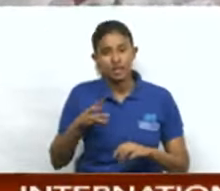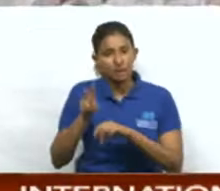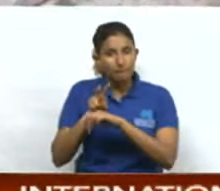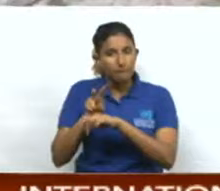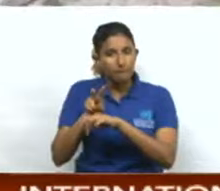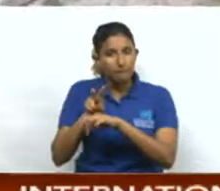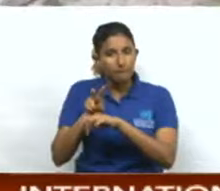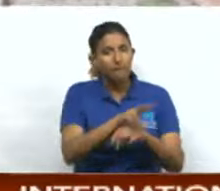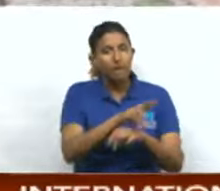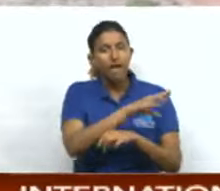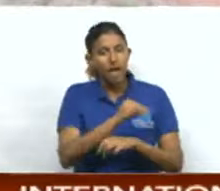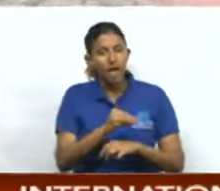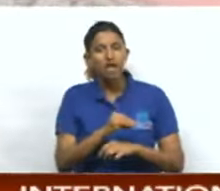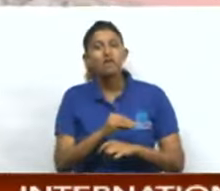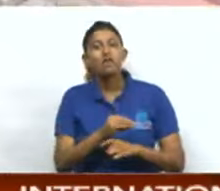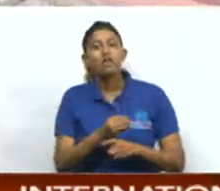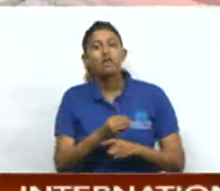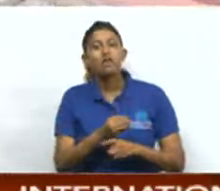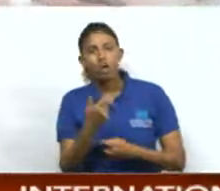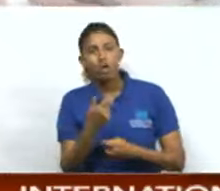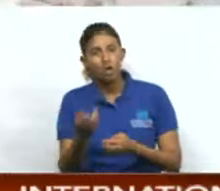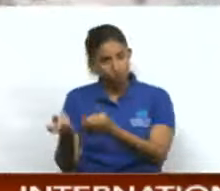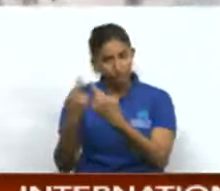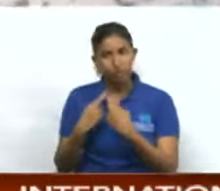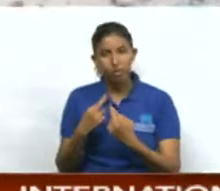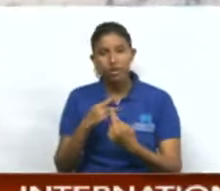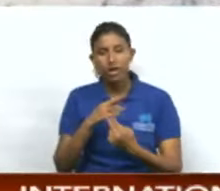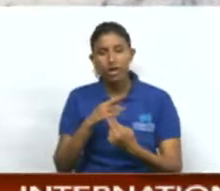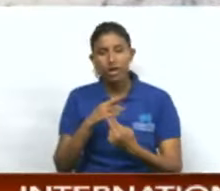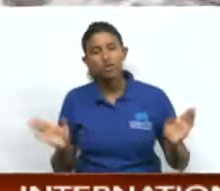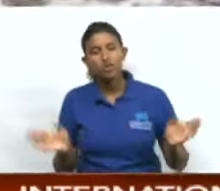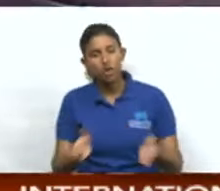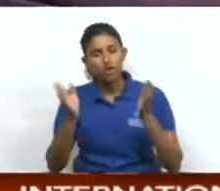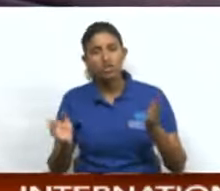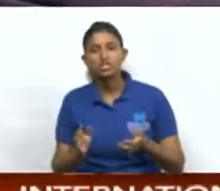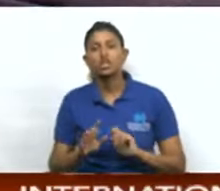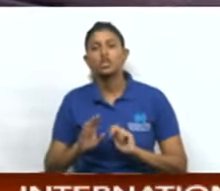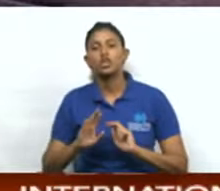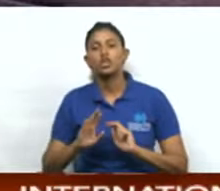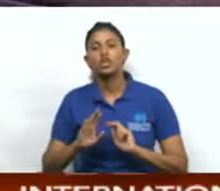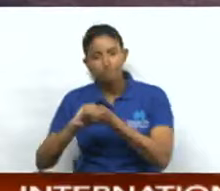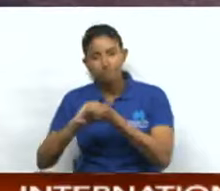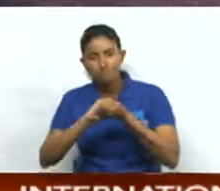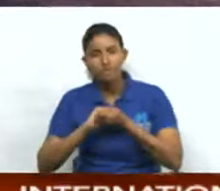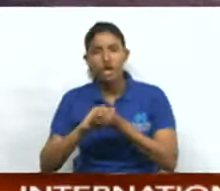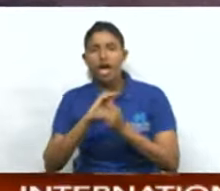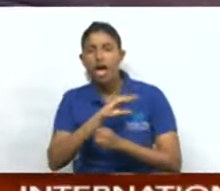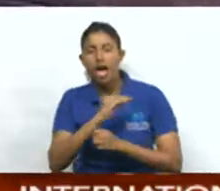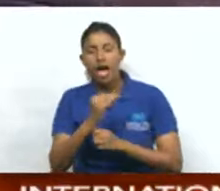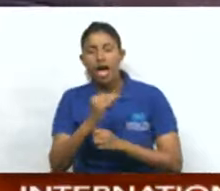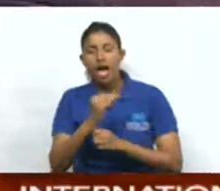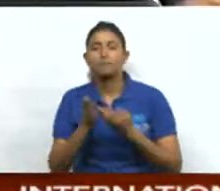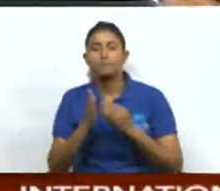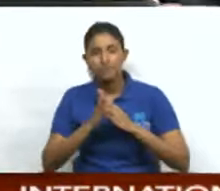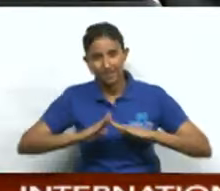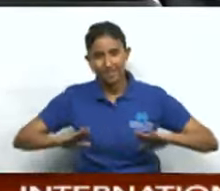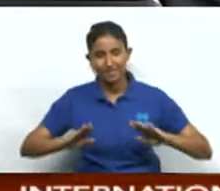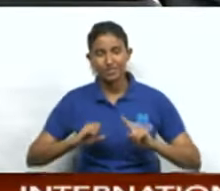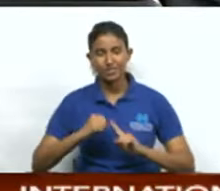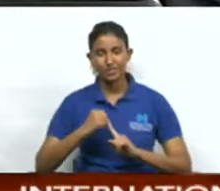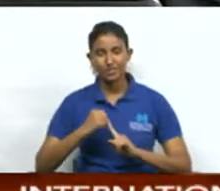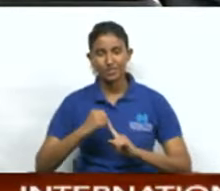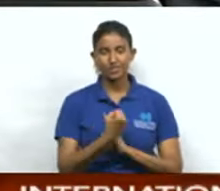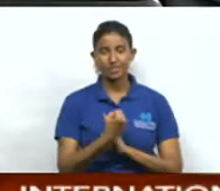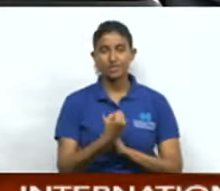harmony, contribute towards maintaining peace and stability in society. There will be no fireworks to end